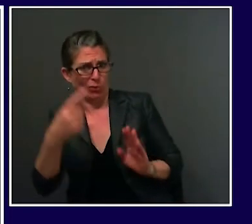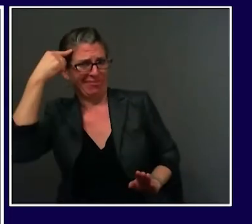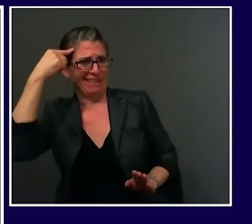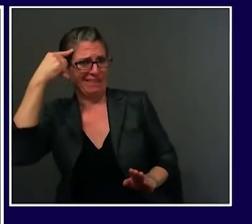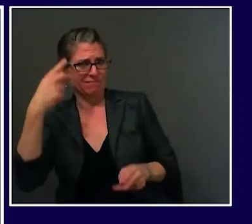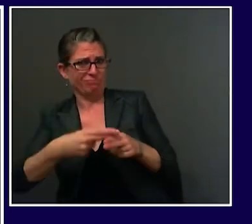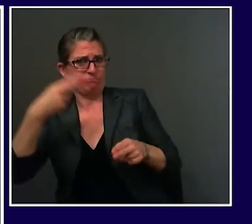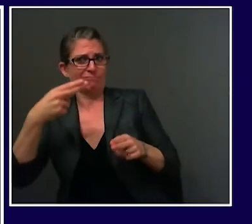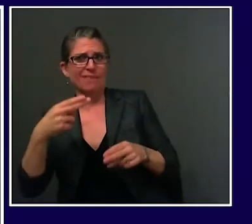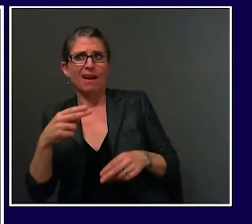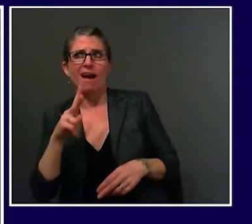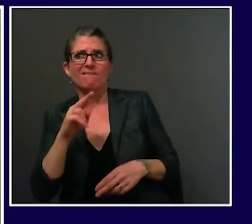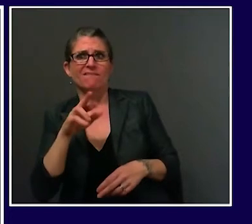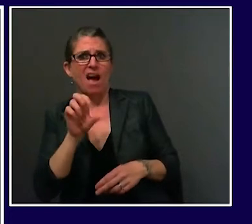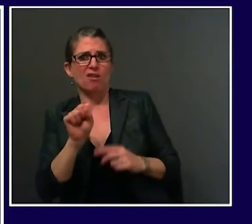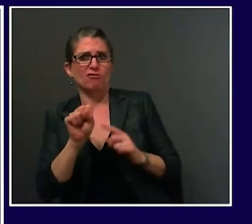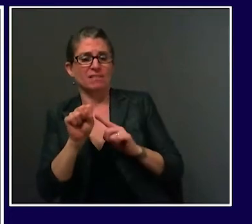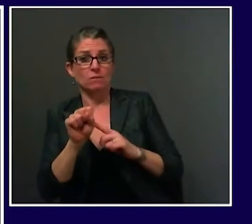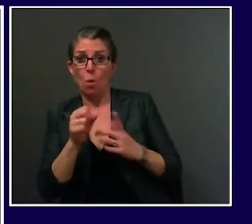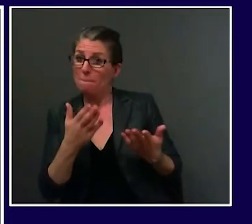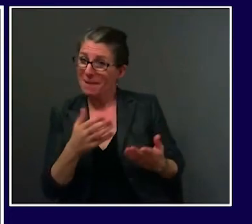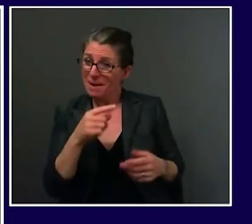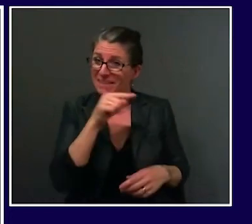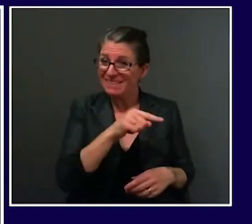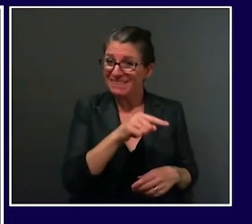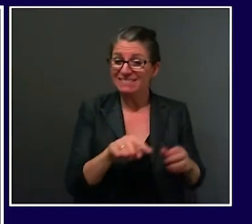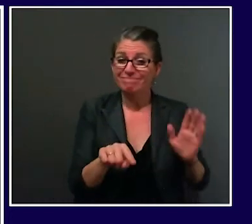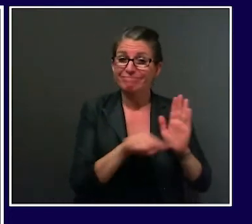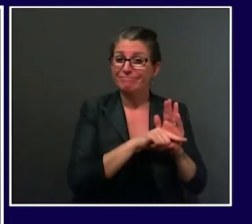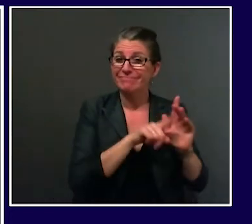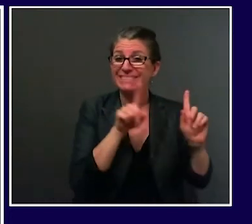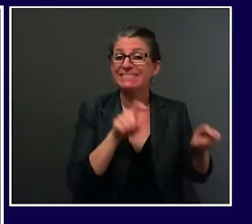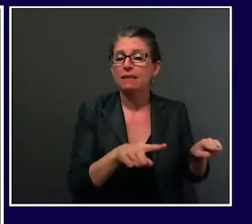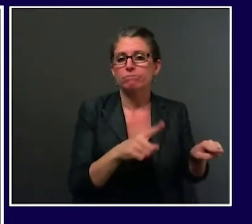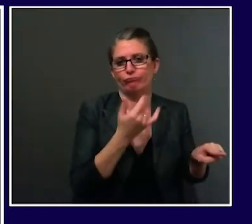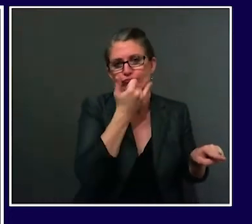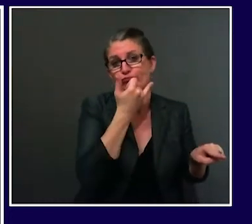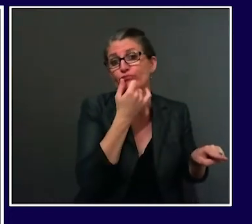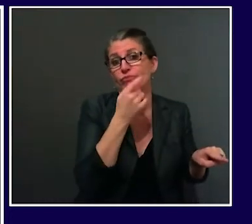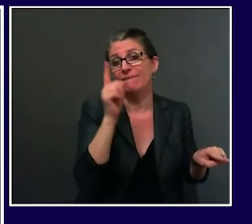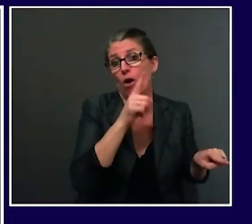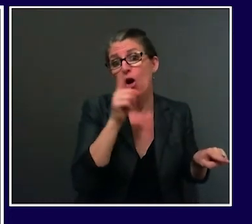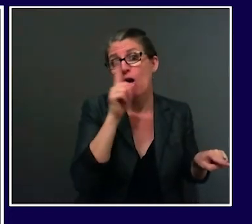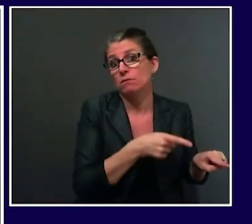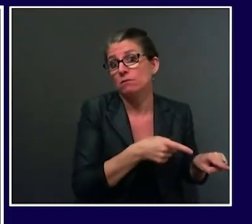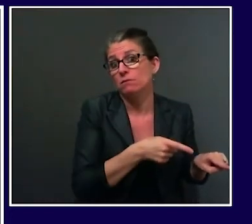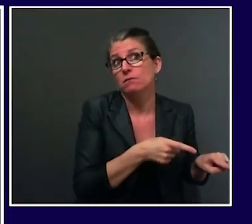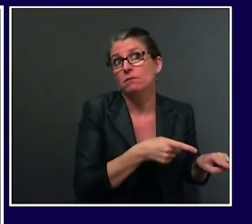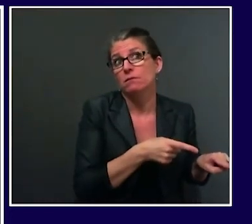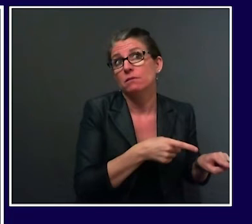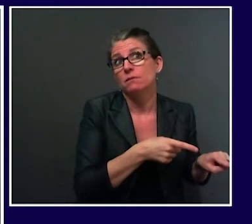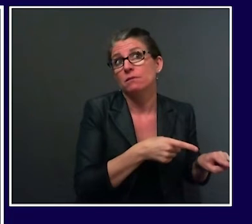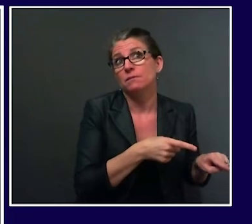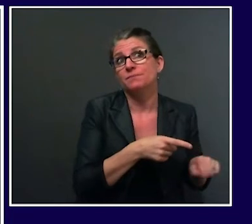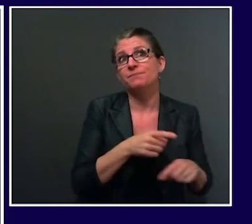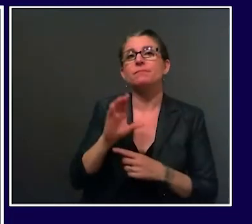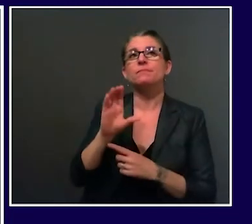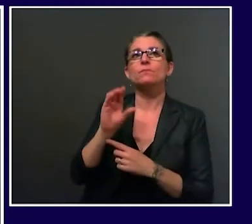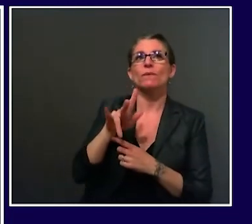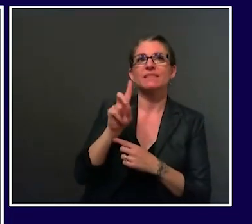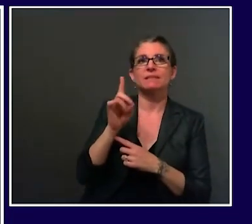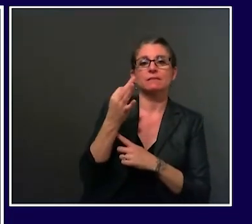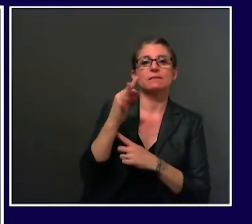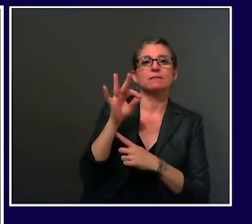the testing for COVID-19 is a negative result is especially with a high number